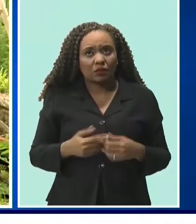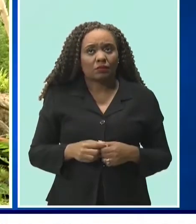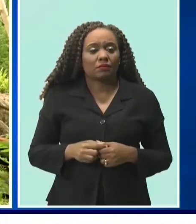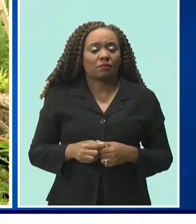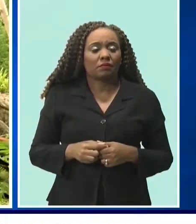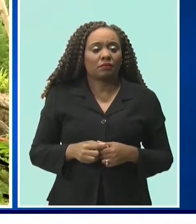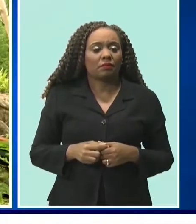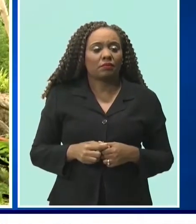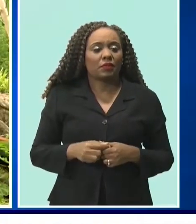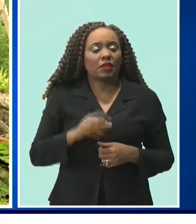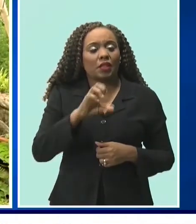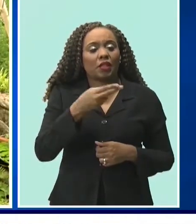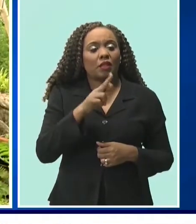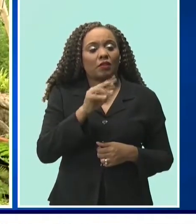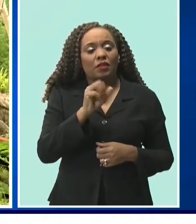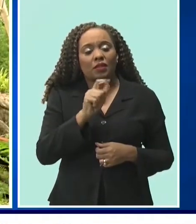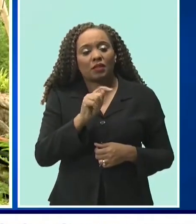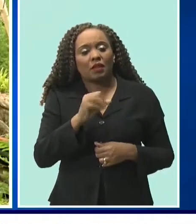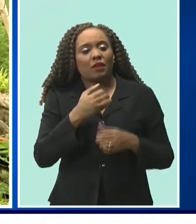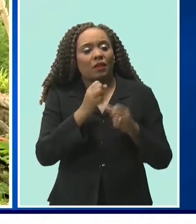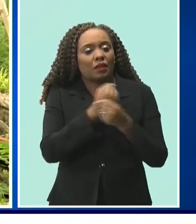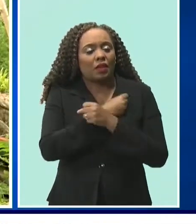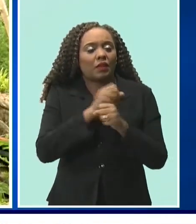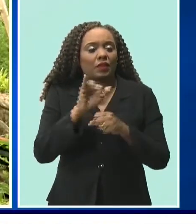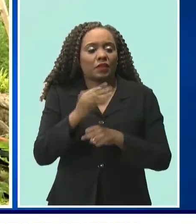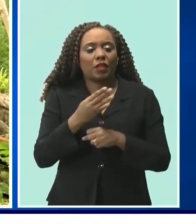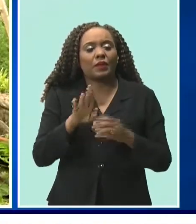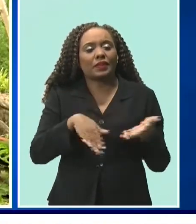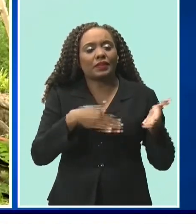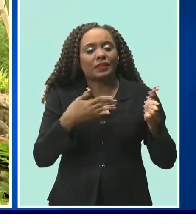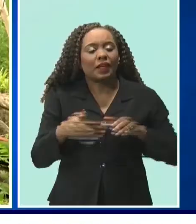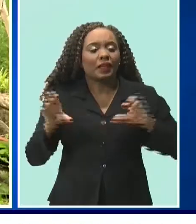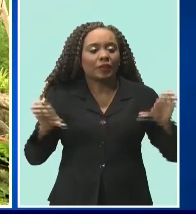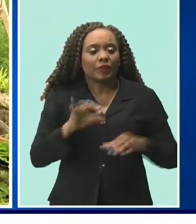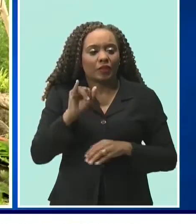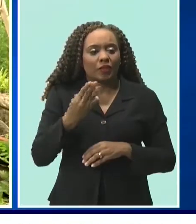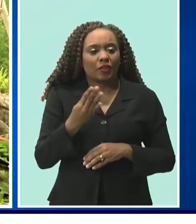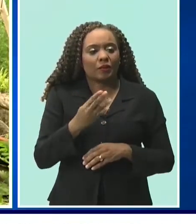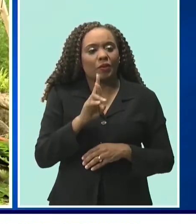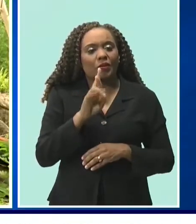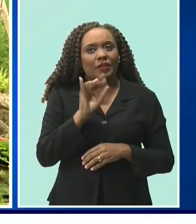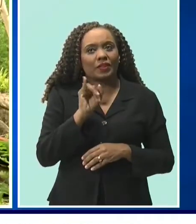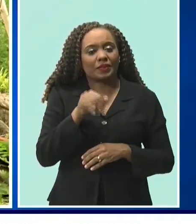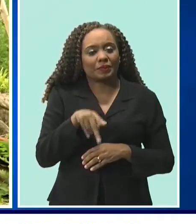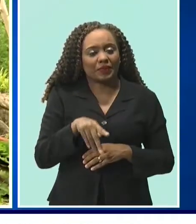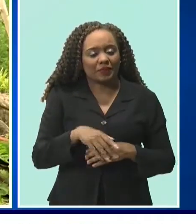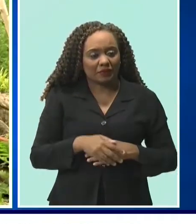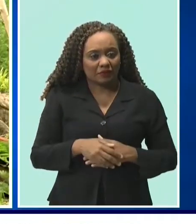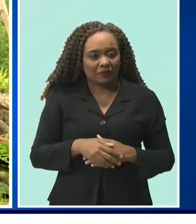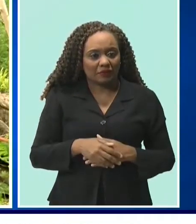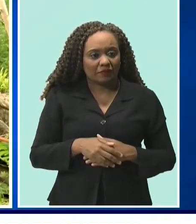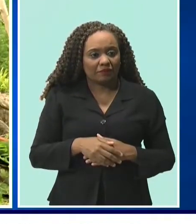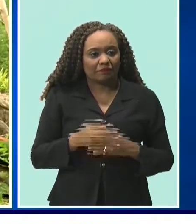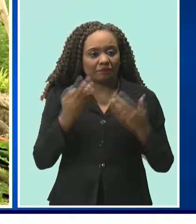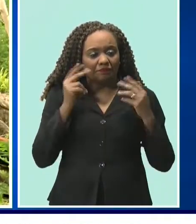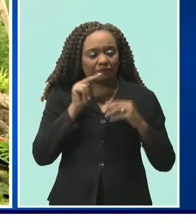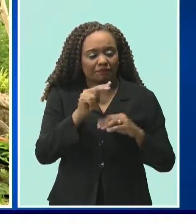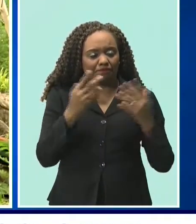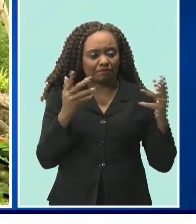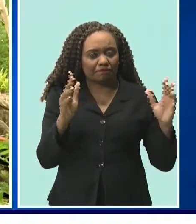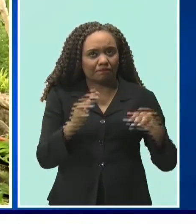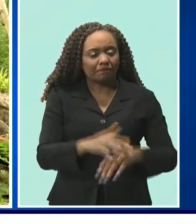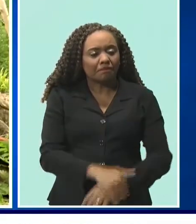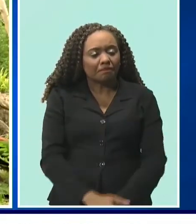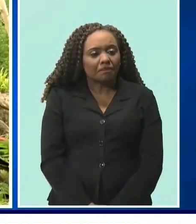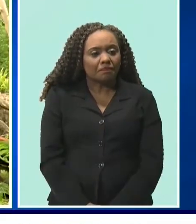loved what he did and died doing what he loved. May he rest in peace. Shane Jones,